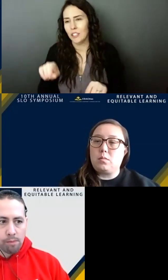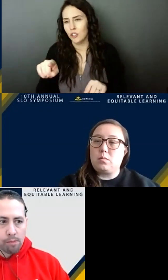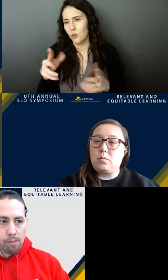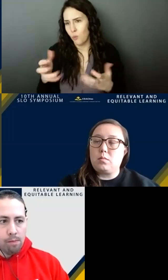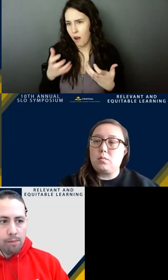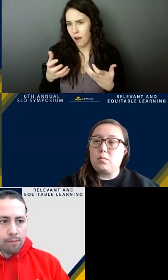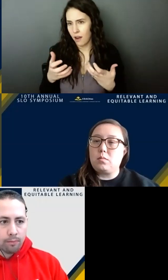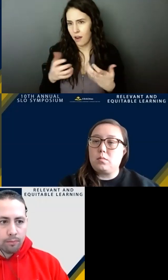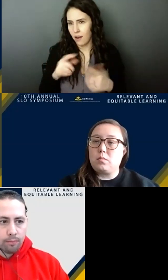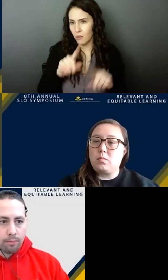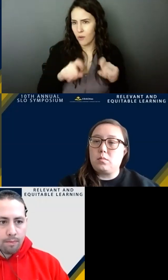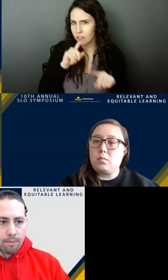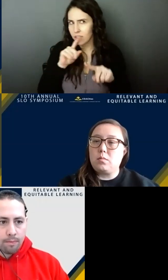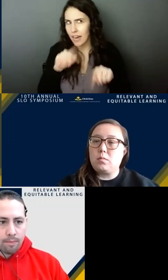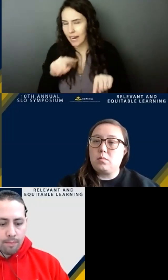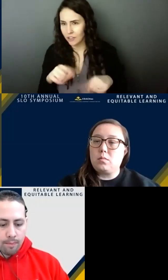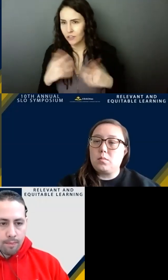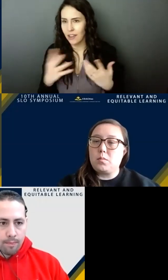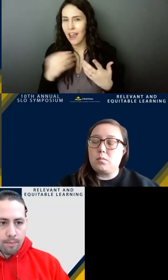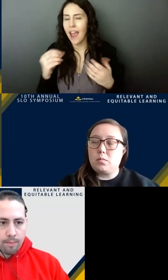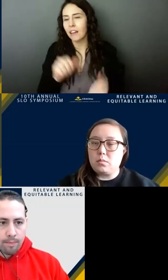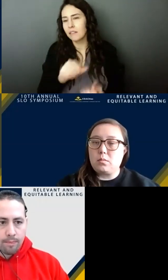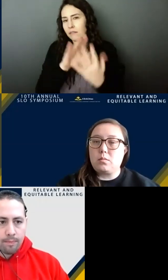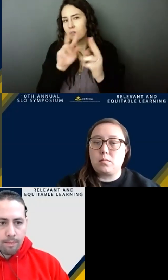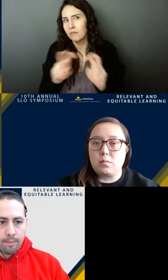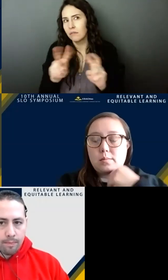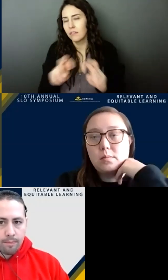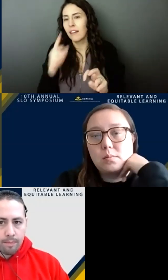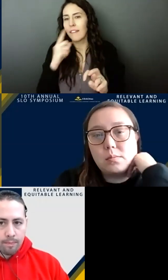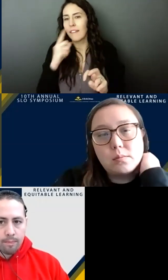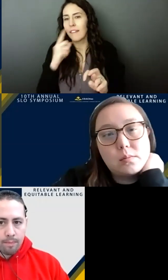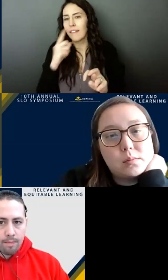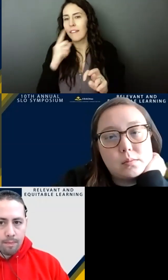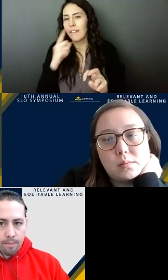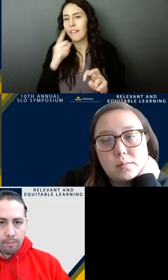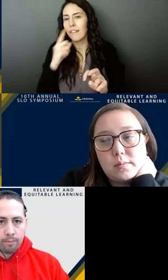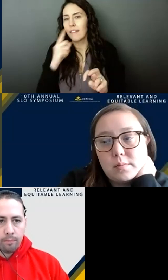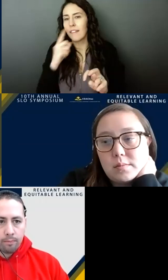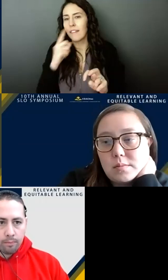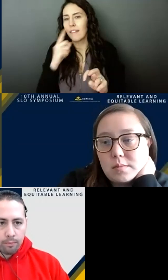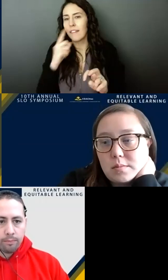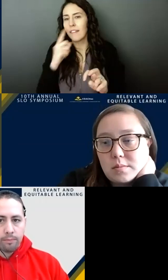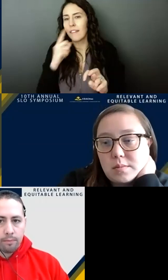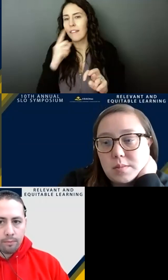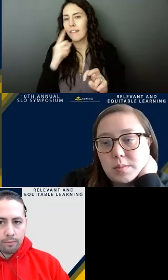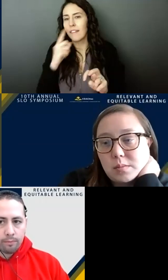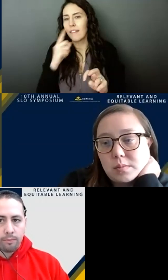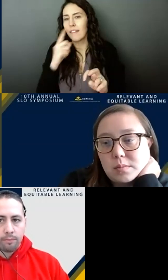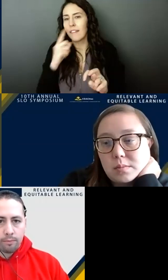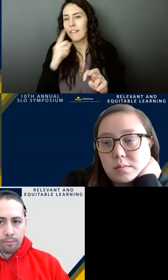approaching the assessment as a type of inquiry. What is the larger question that you're trying to answer?